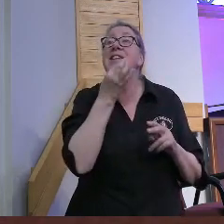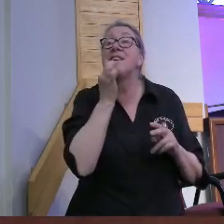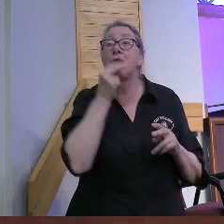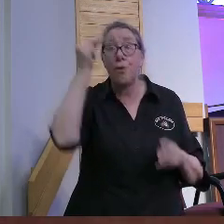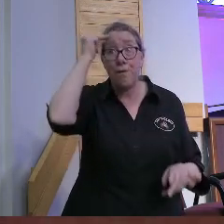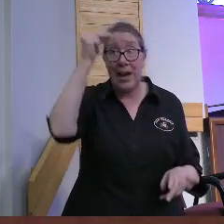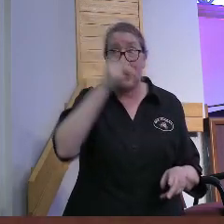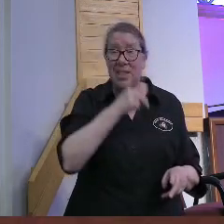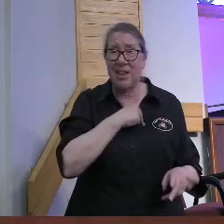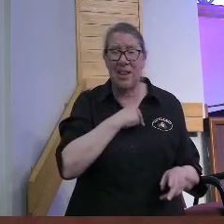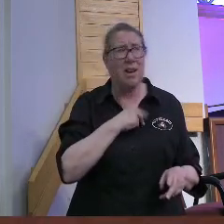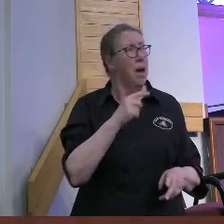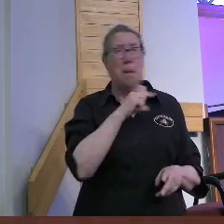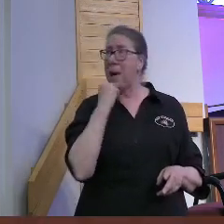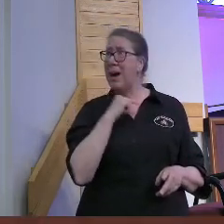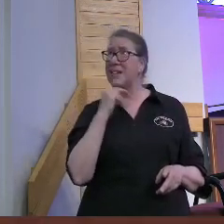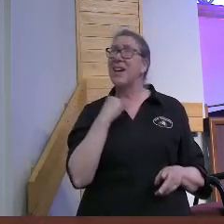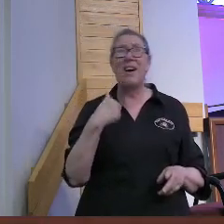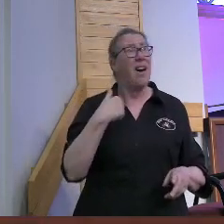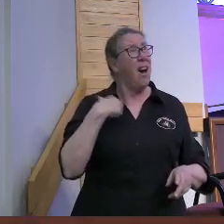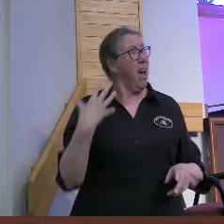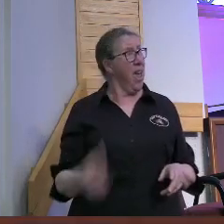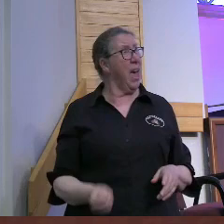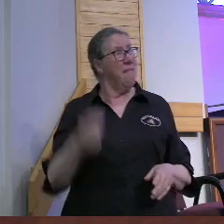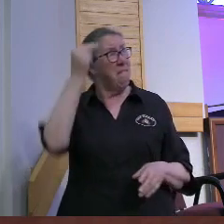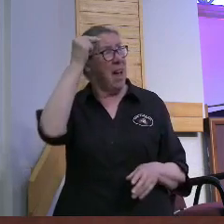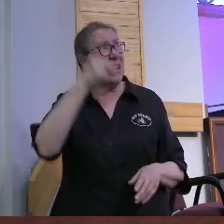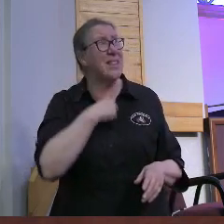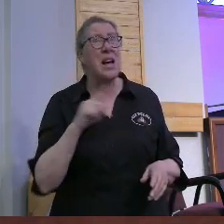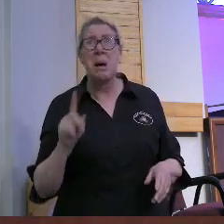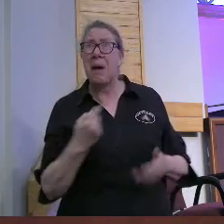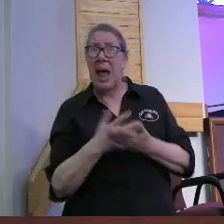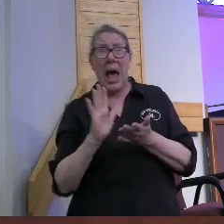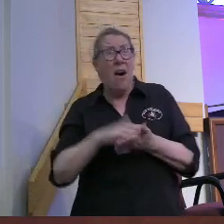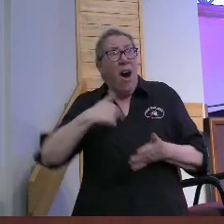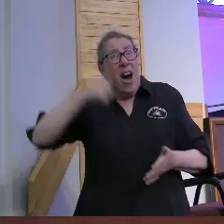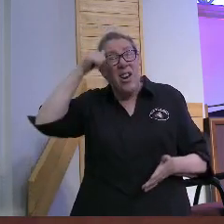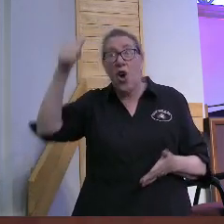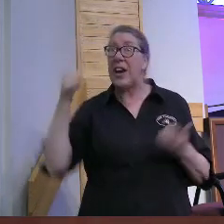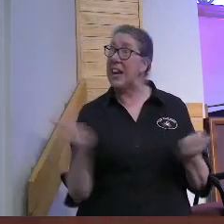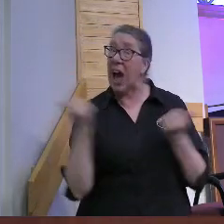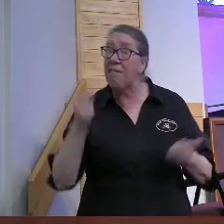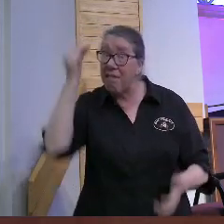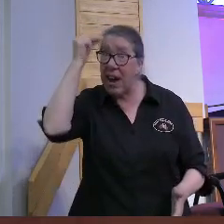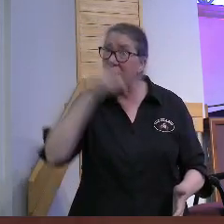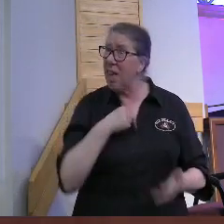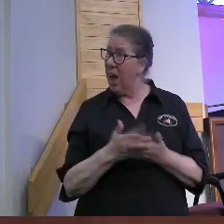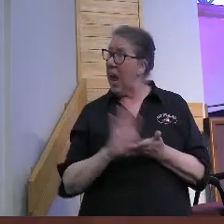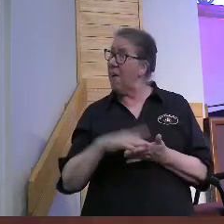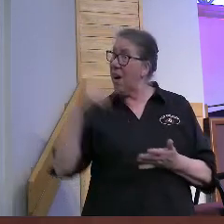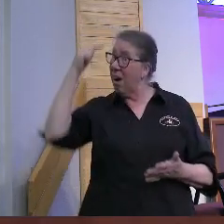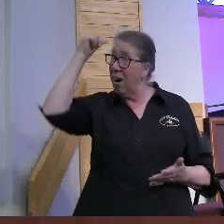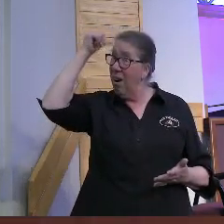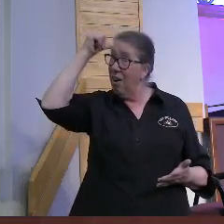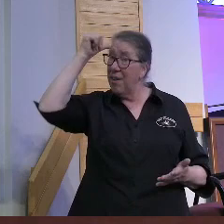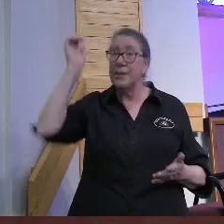you say, well, Pastor, I've got faith, but how do I know if I've got enough faith? How do I know if I've got enough